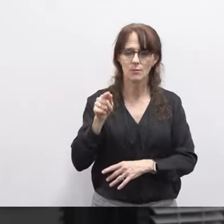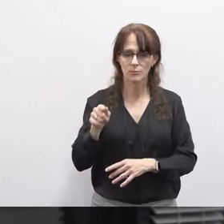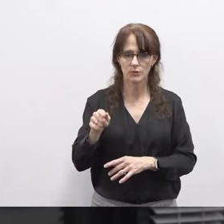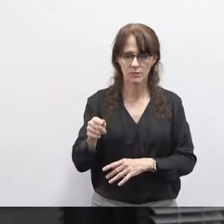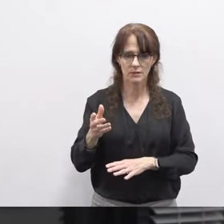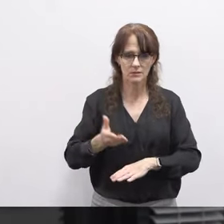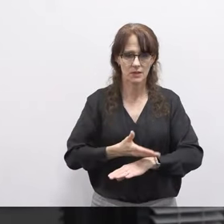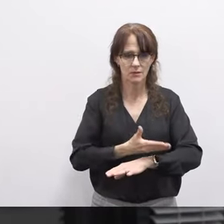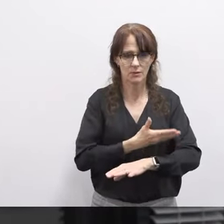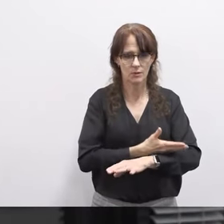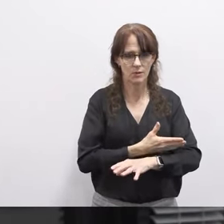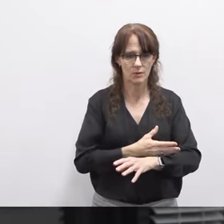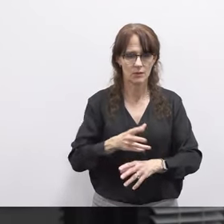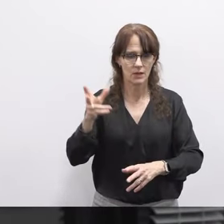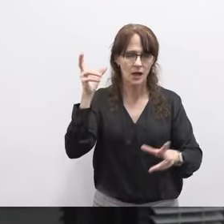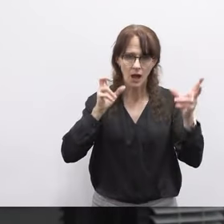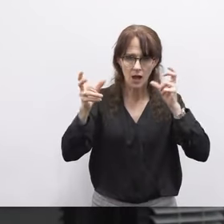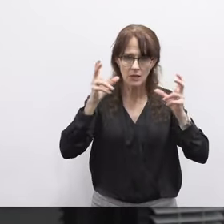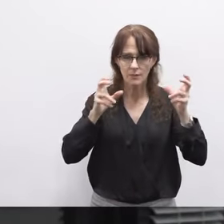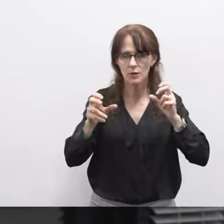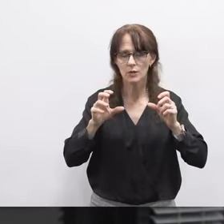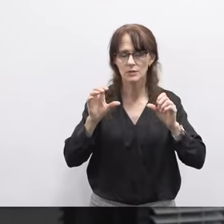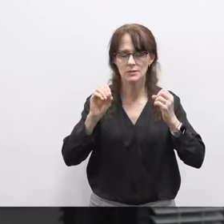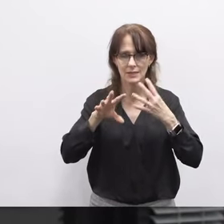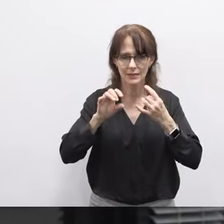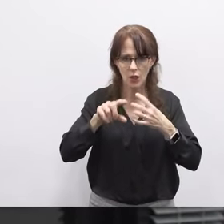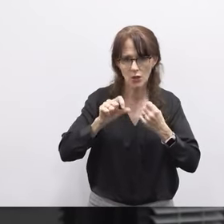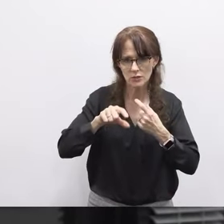upgrades, audible sensors and signals as well.